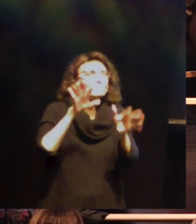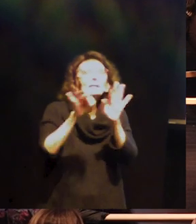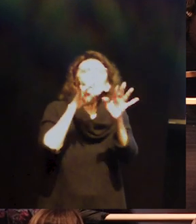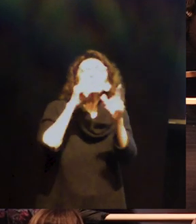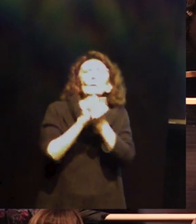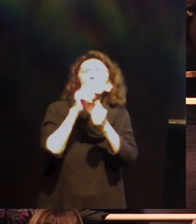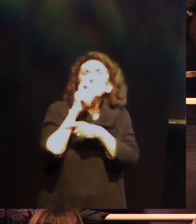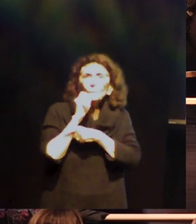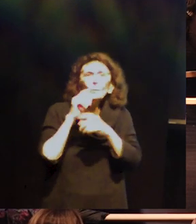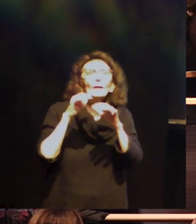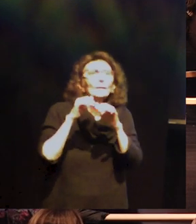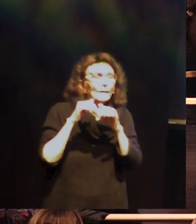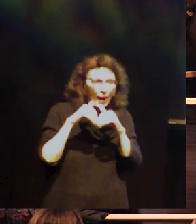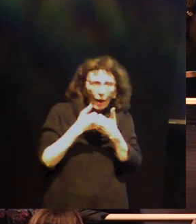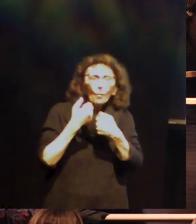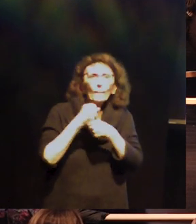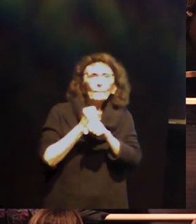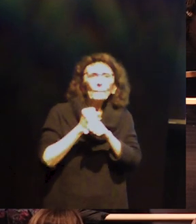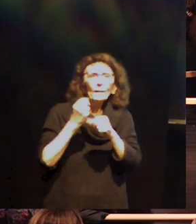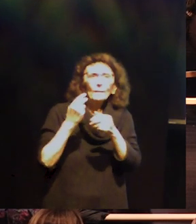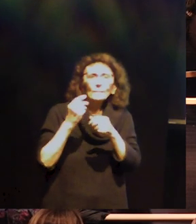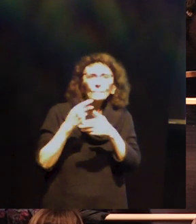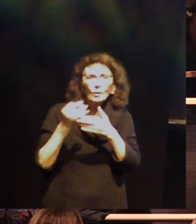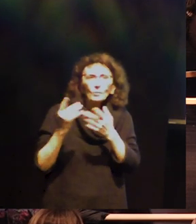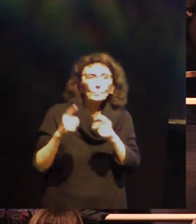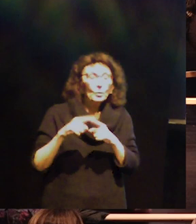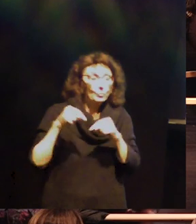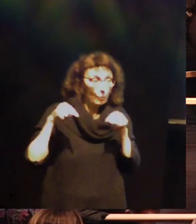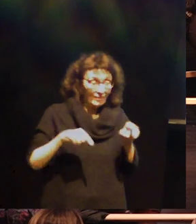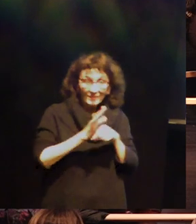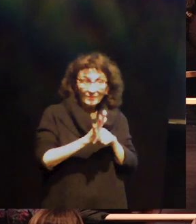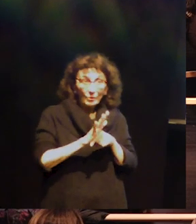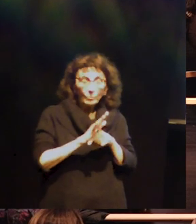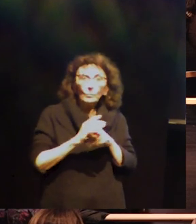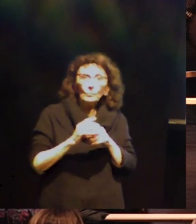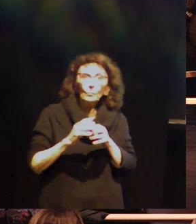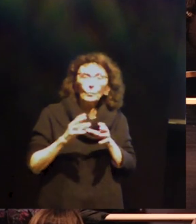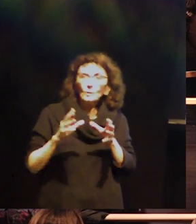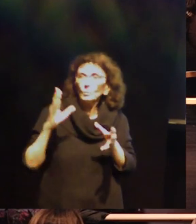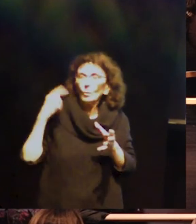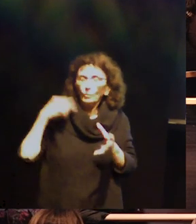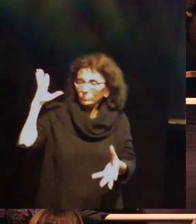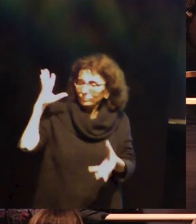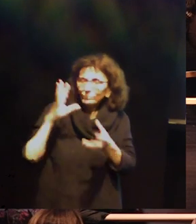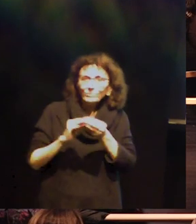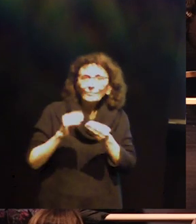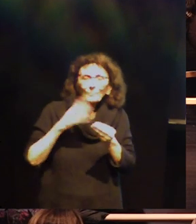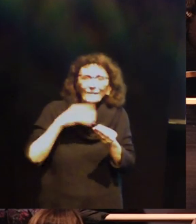do them. And this project was a culmination of the things that I, over the years of doing